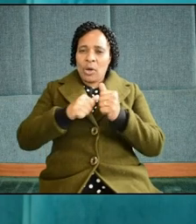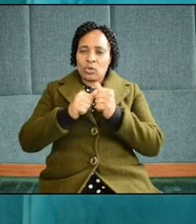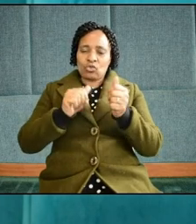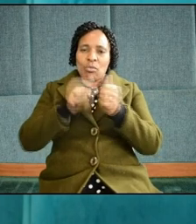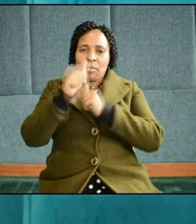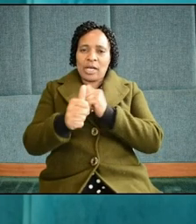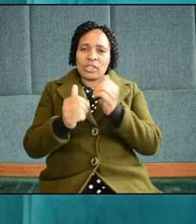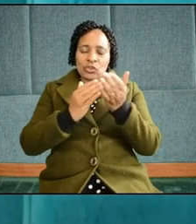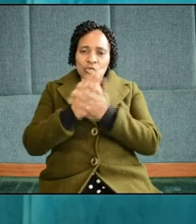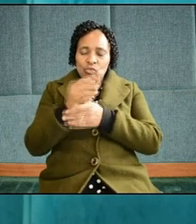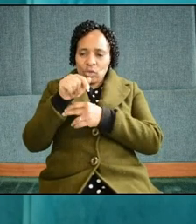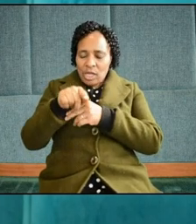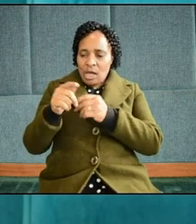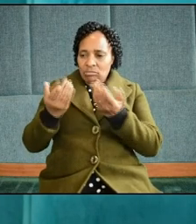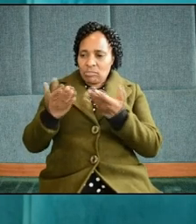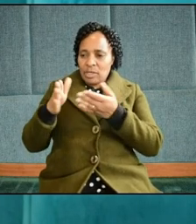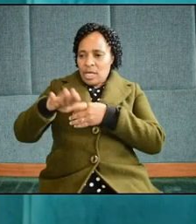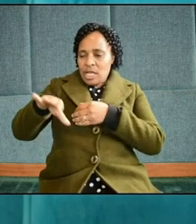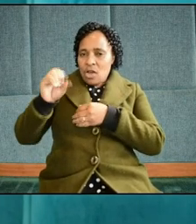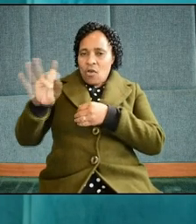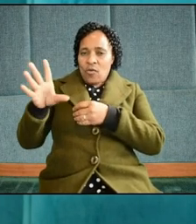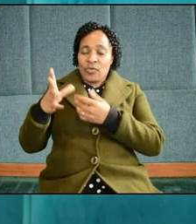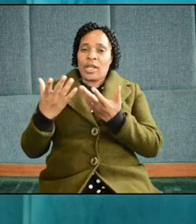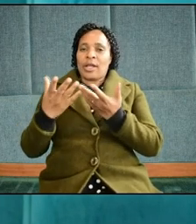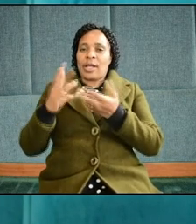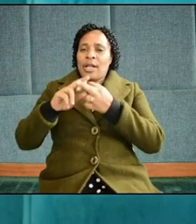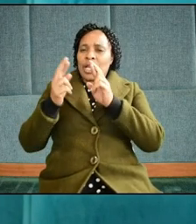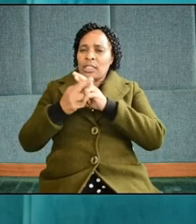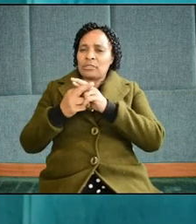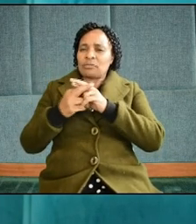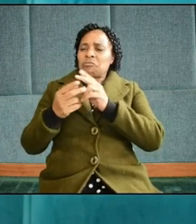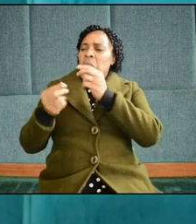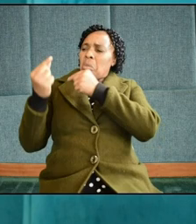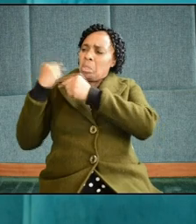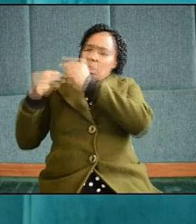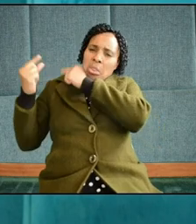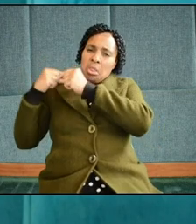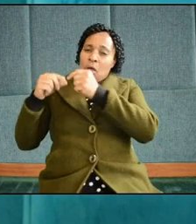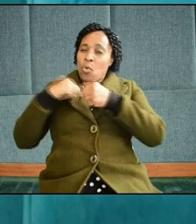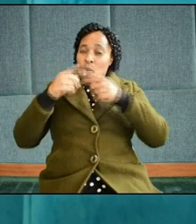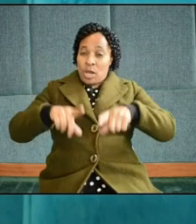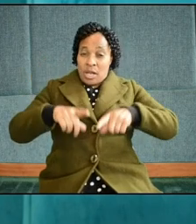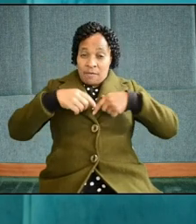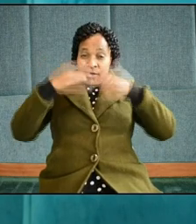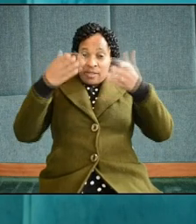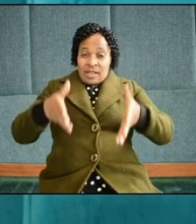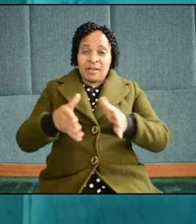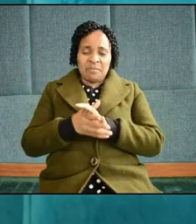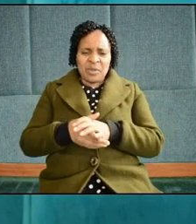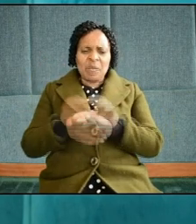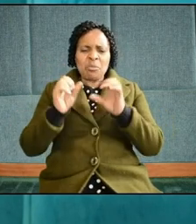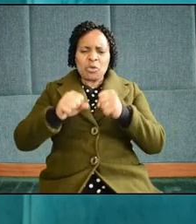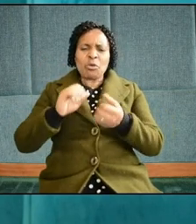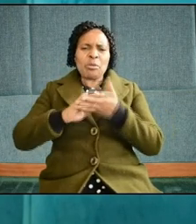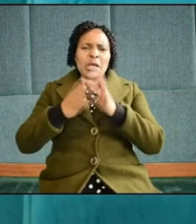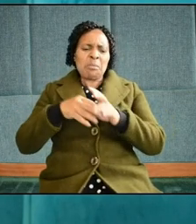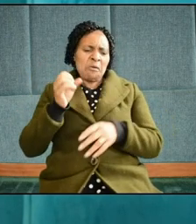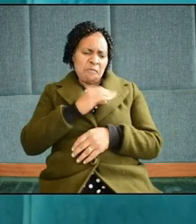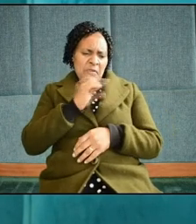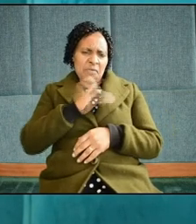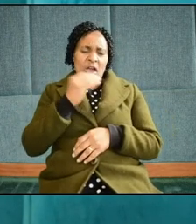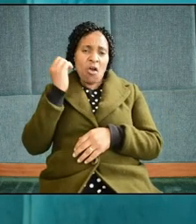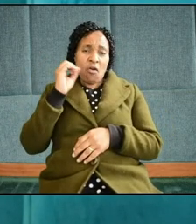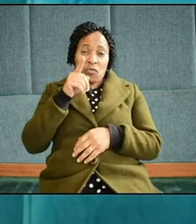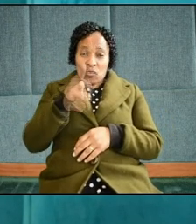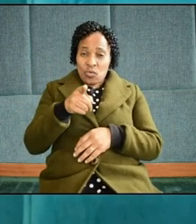of your relatives, the descendants of Esau, who live on Seir. They will be afraid of you, but be careful. Do